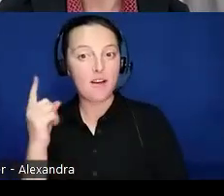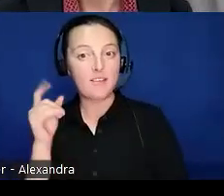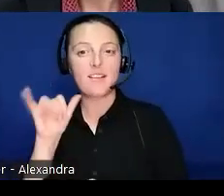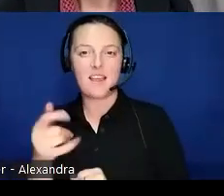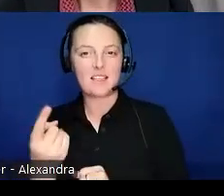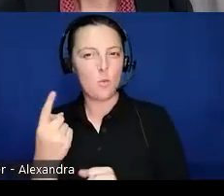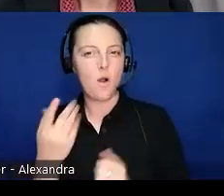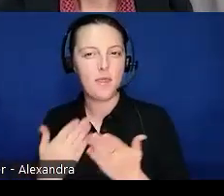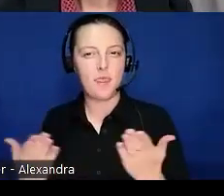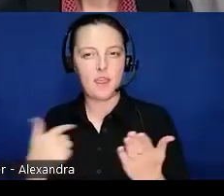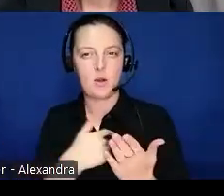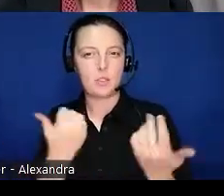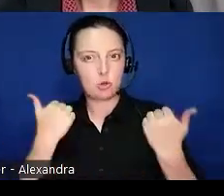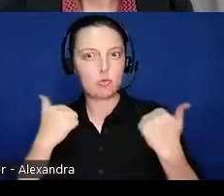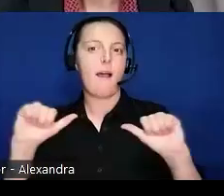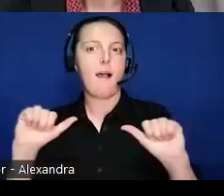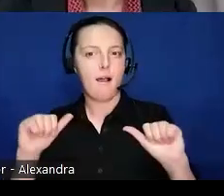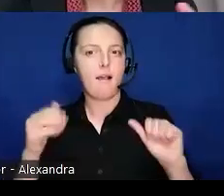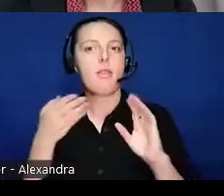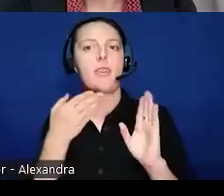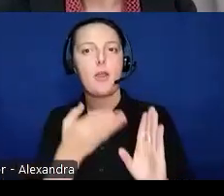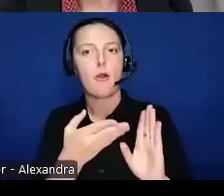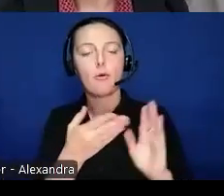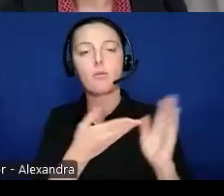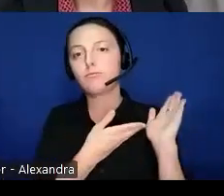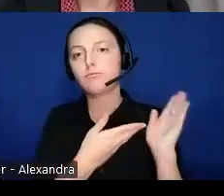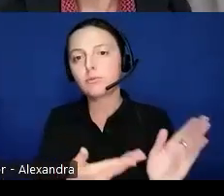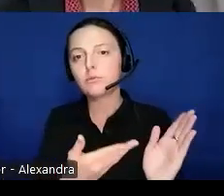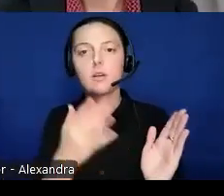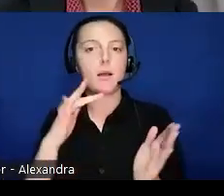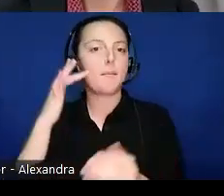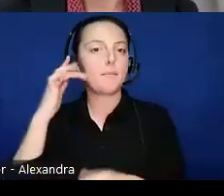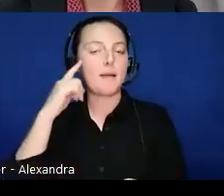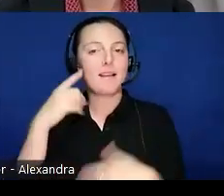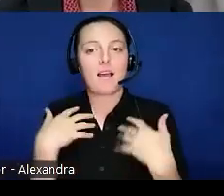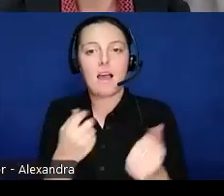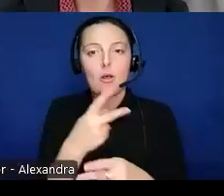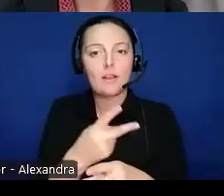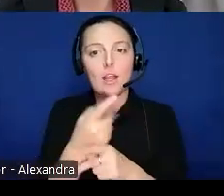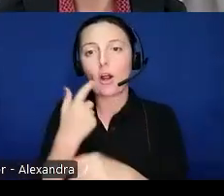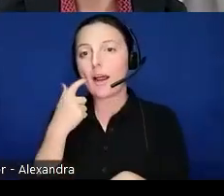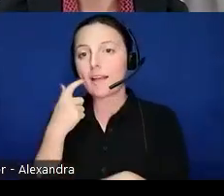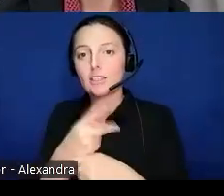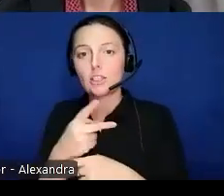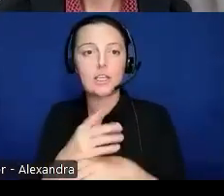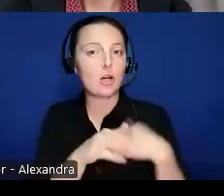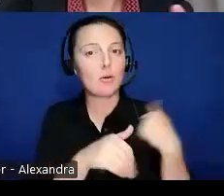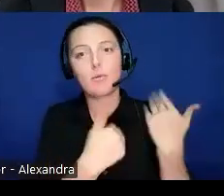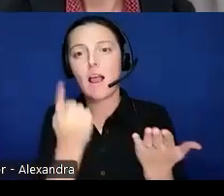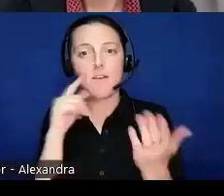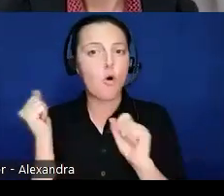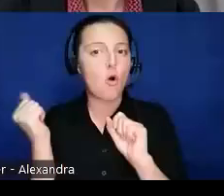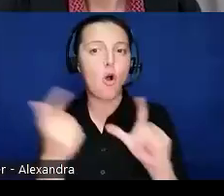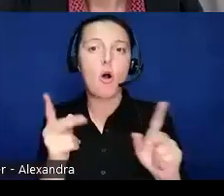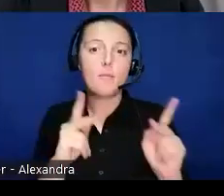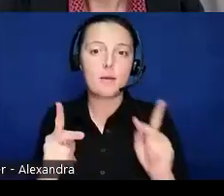bring uh, the mental health care and addiction care to everyone and making sure that that's accessible for all people as a human